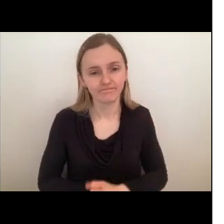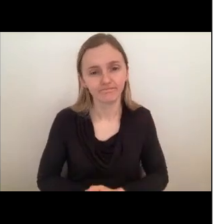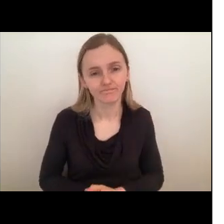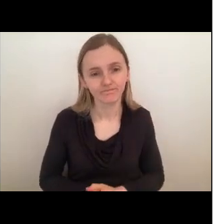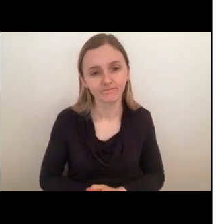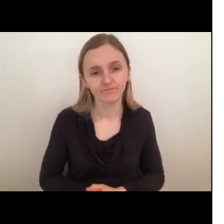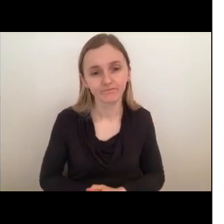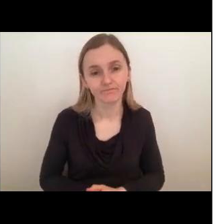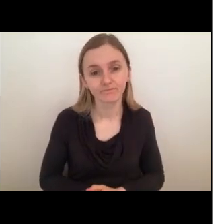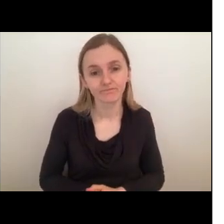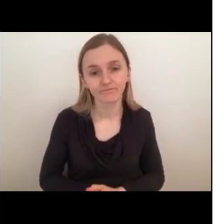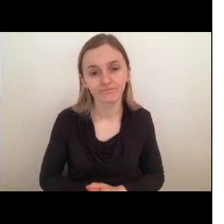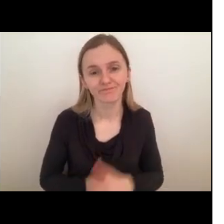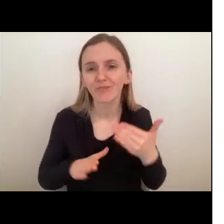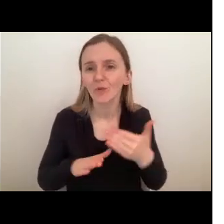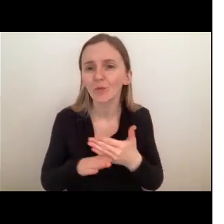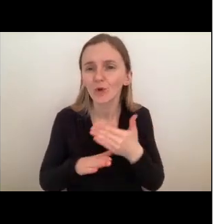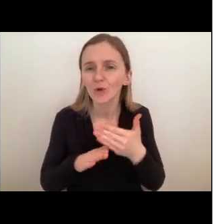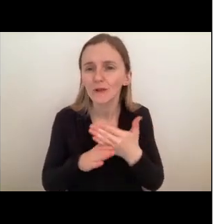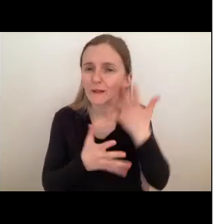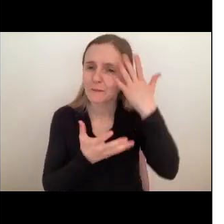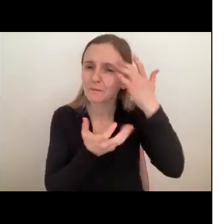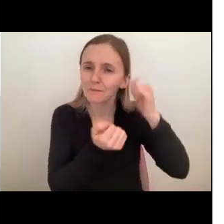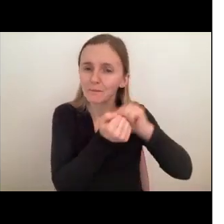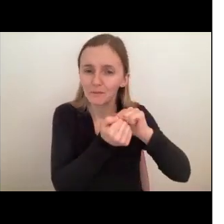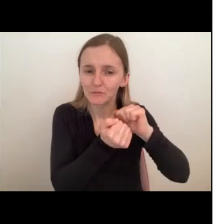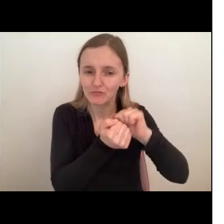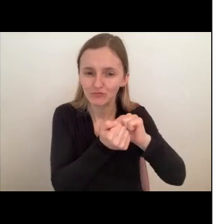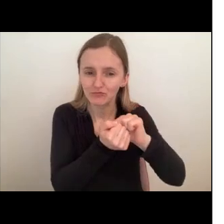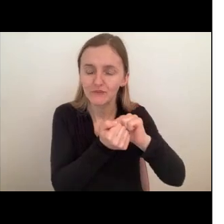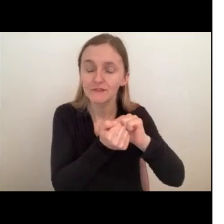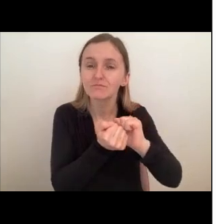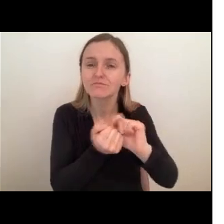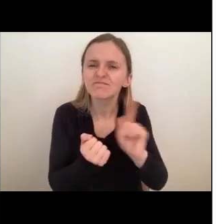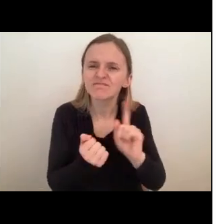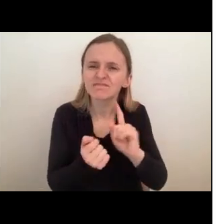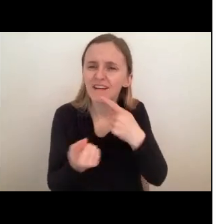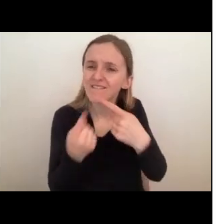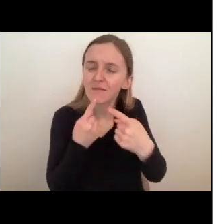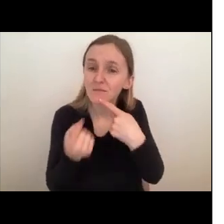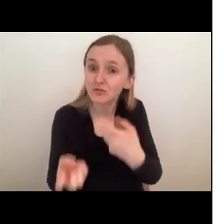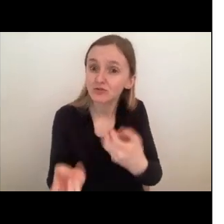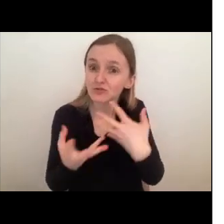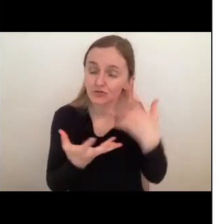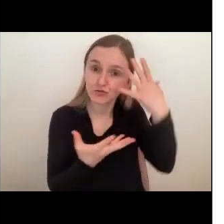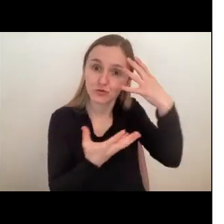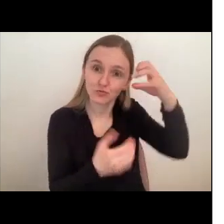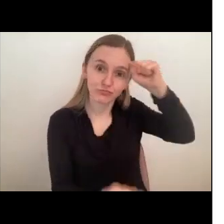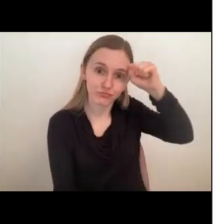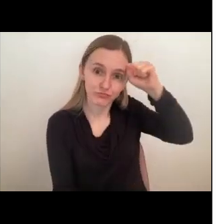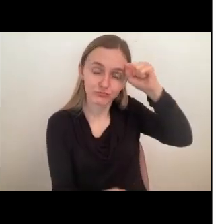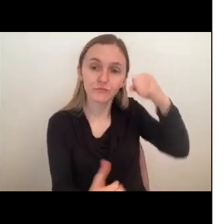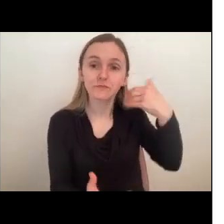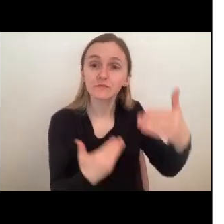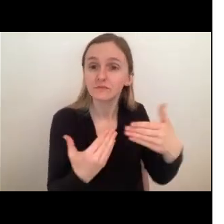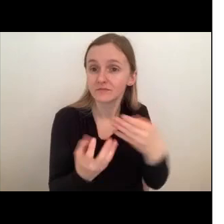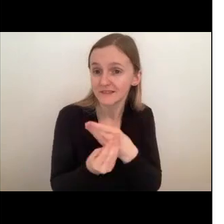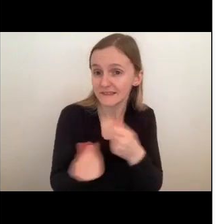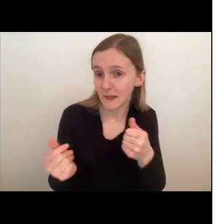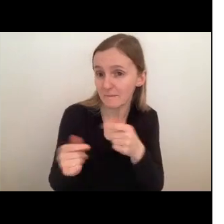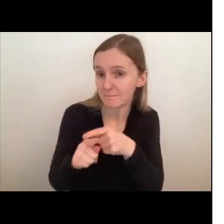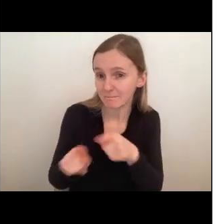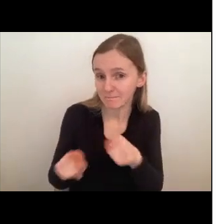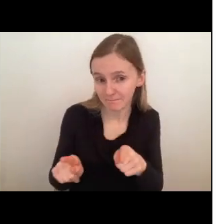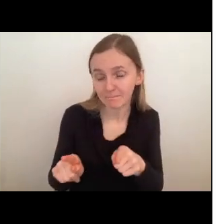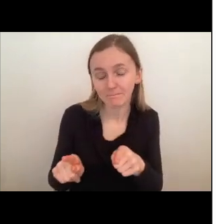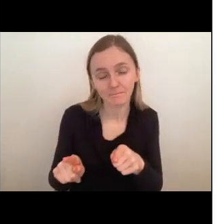Working memory, so being able to keep key information in mind whilst we're using it. So for some of our young people, it might be that